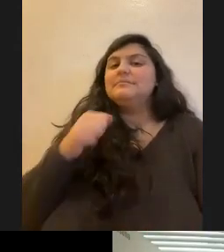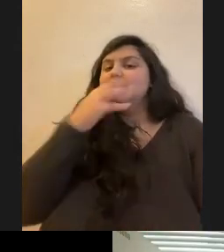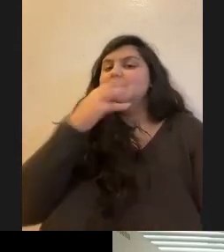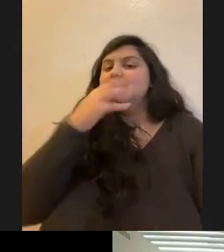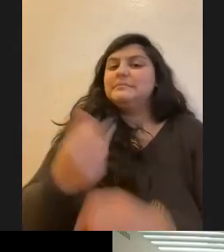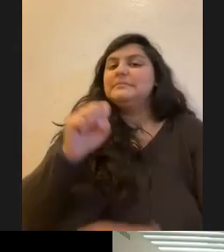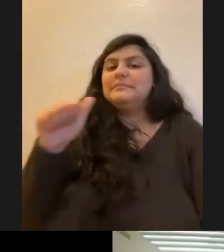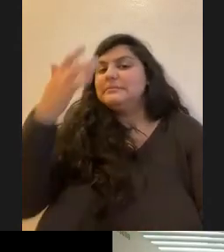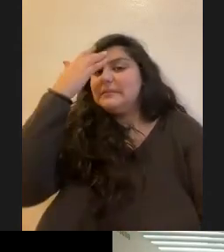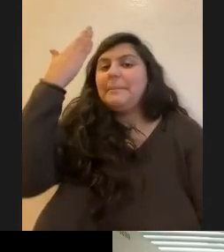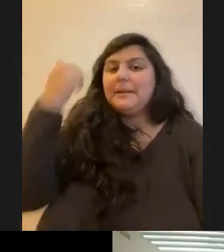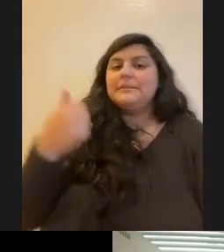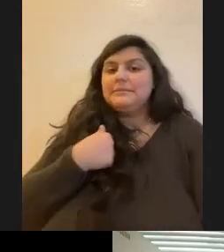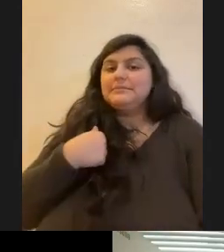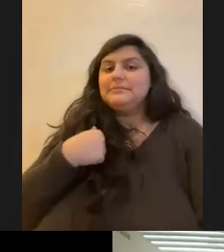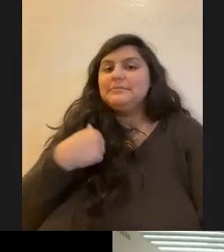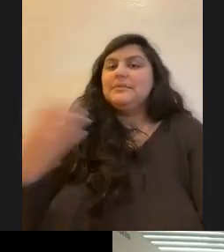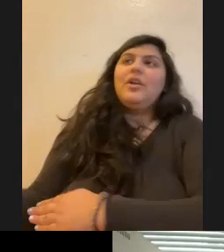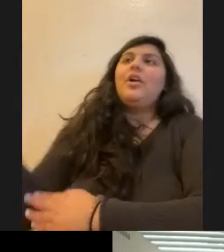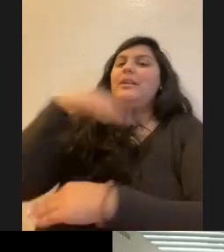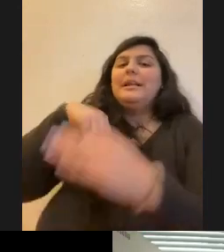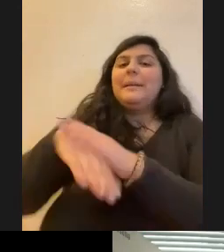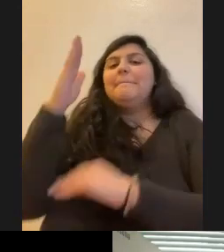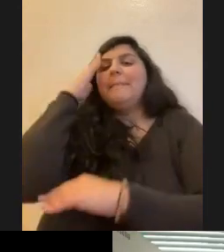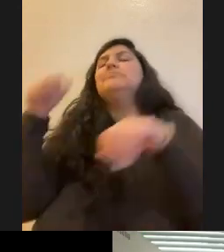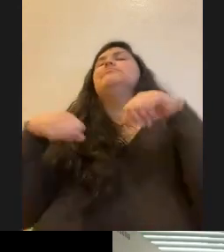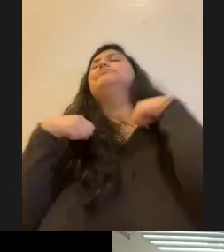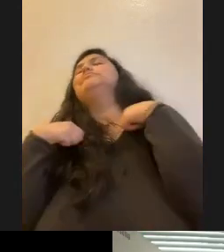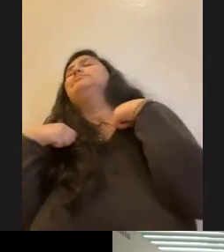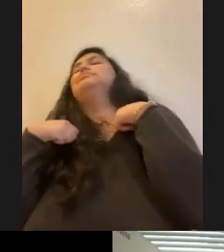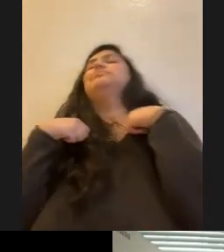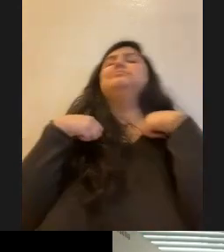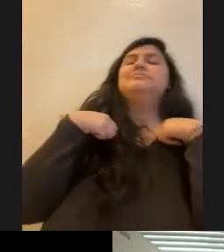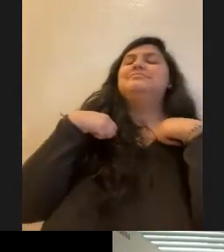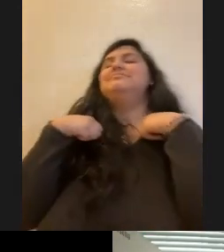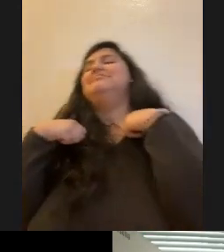because I also spend all of my day like in bed and just like kind of rolling with the ship.